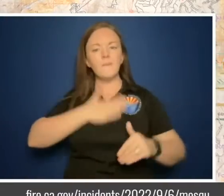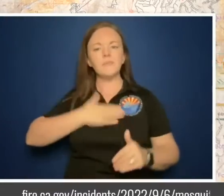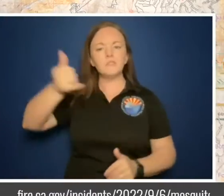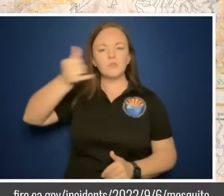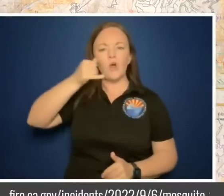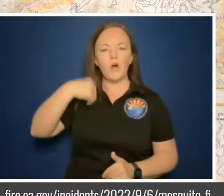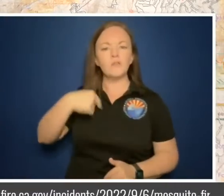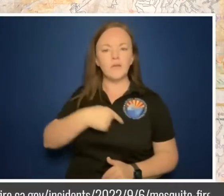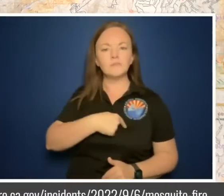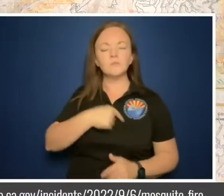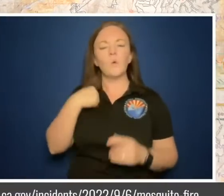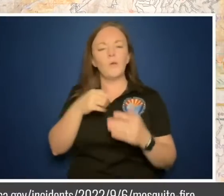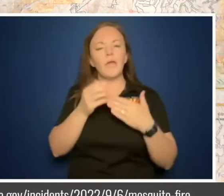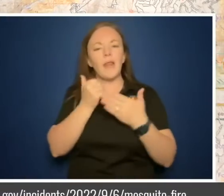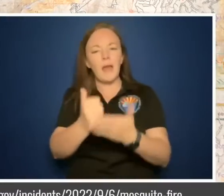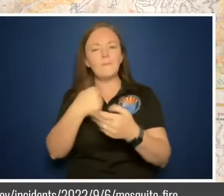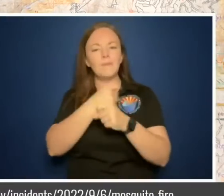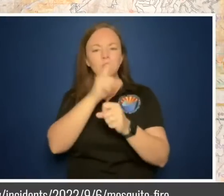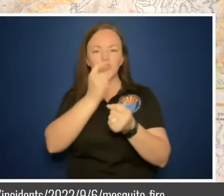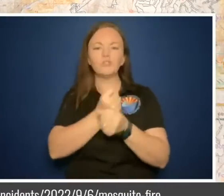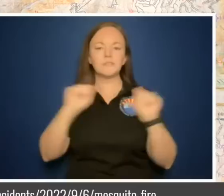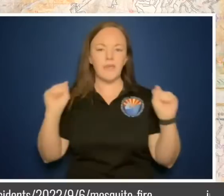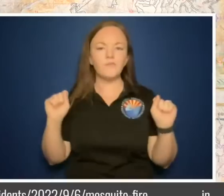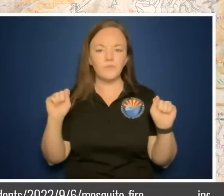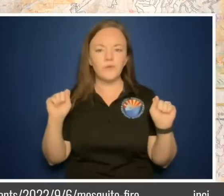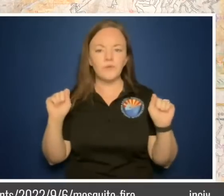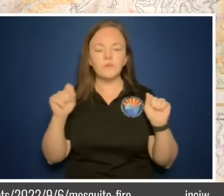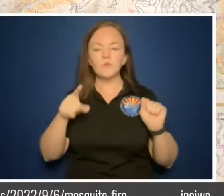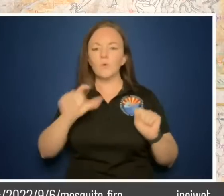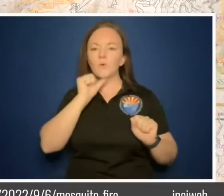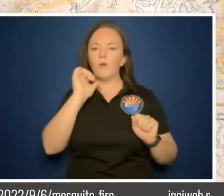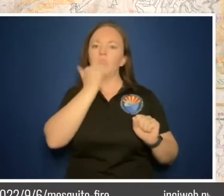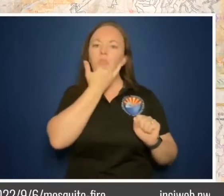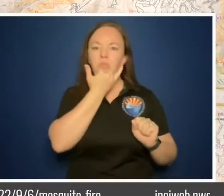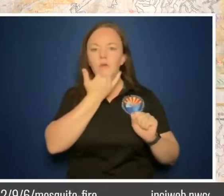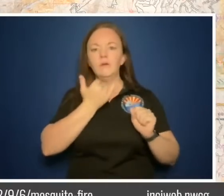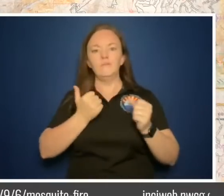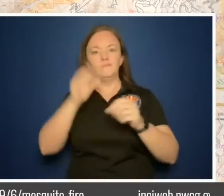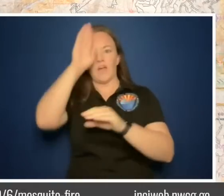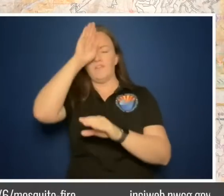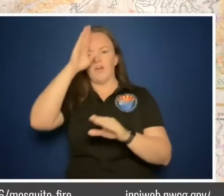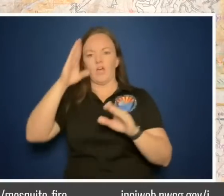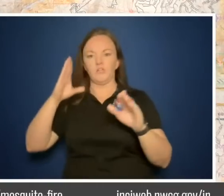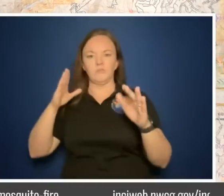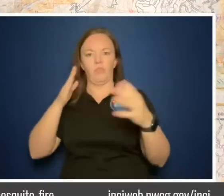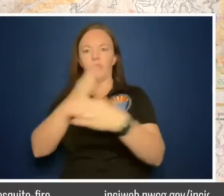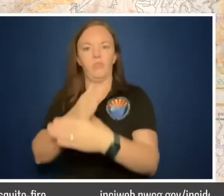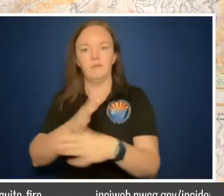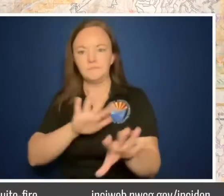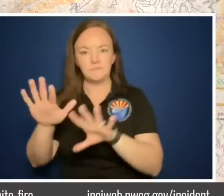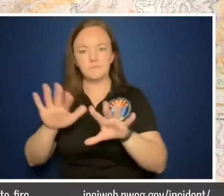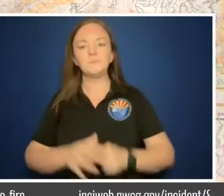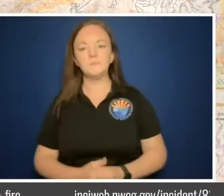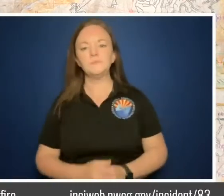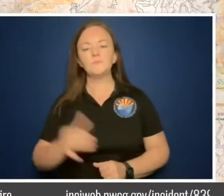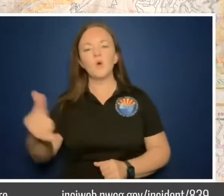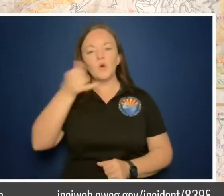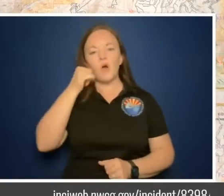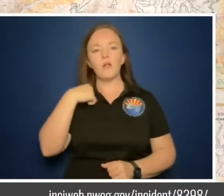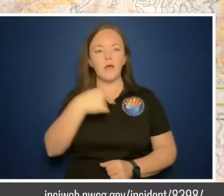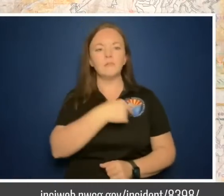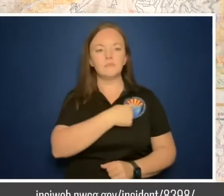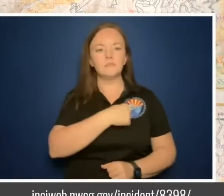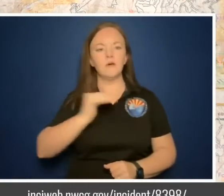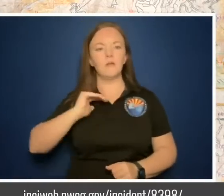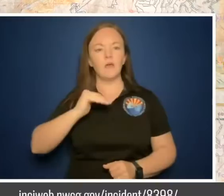that is being actively fought by firefighters. You can call us on our